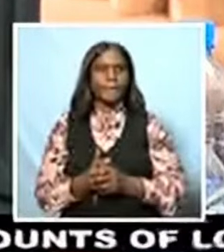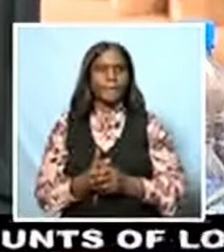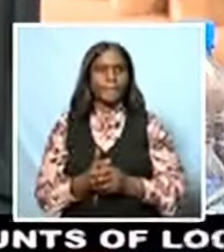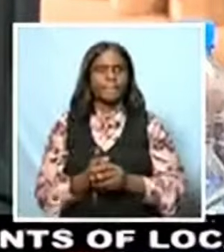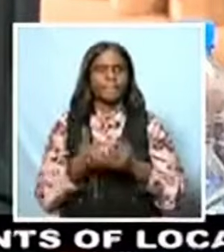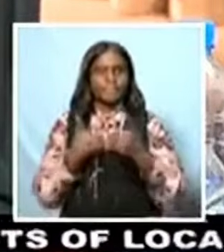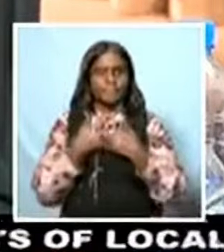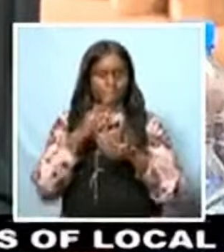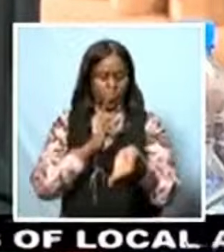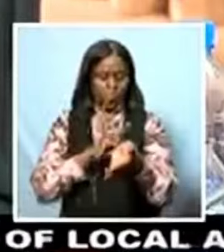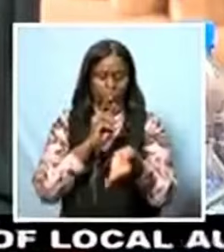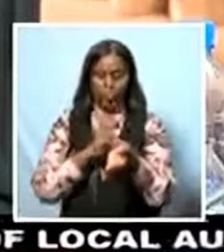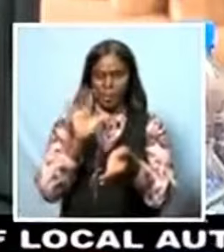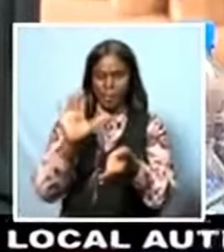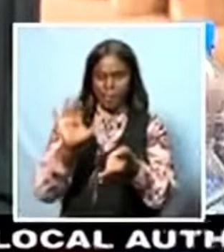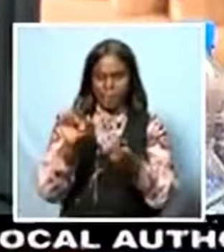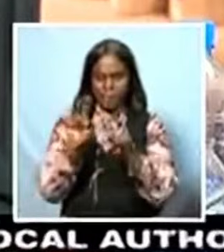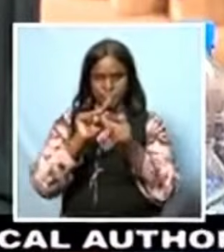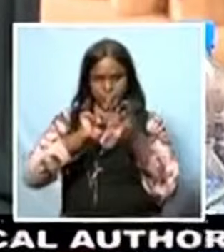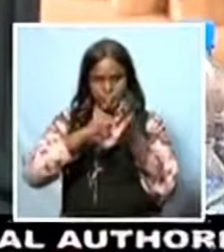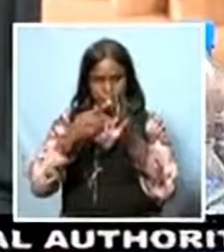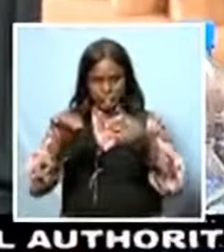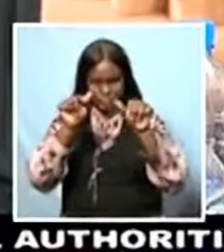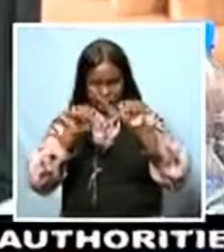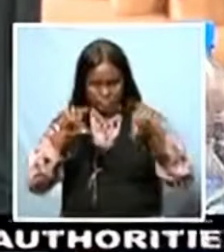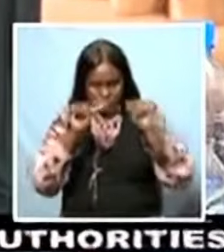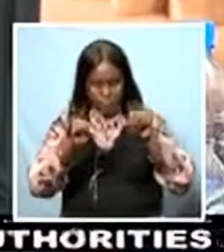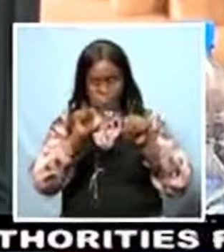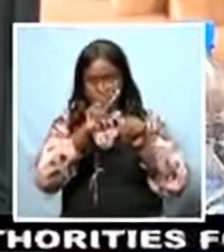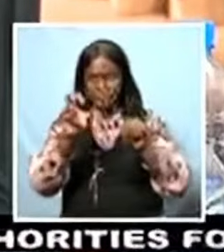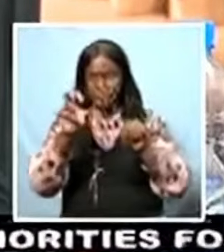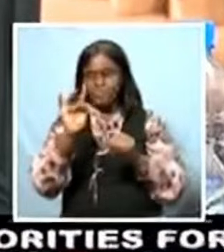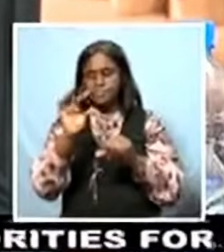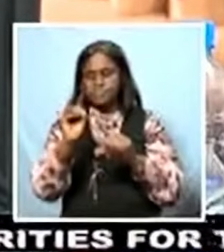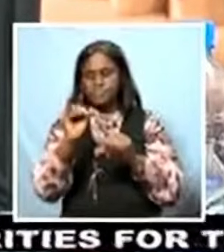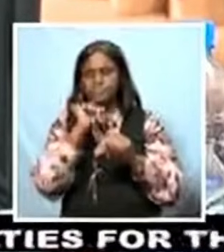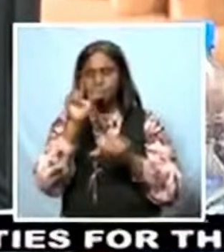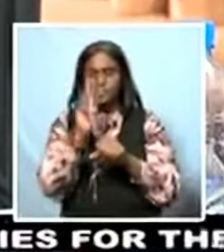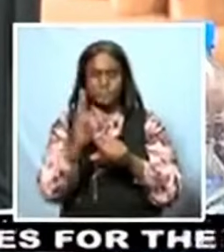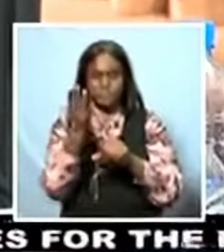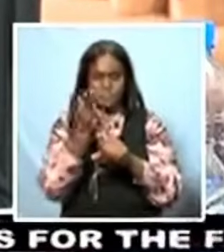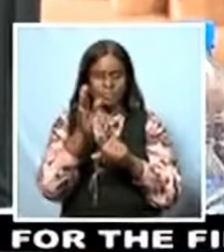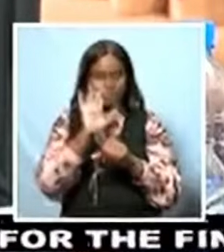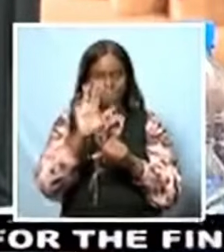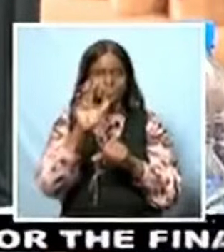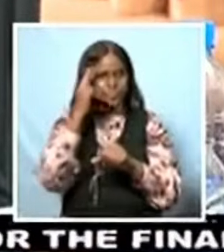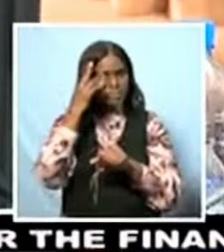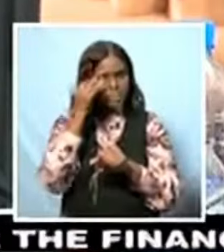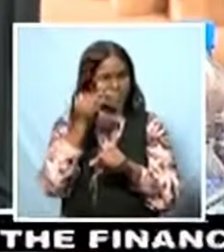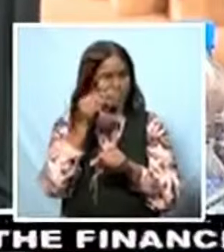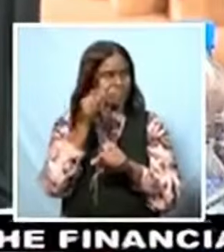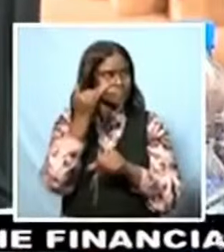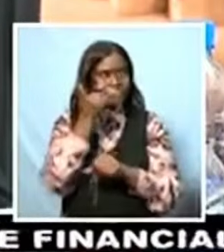have the doctor here. At the point of the audit, 380 was not spent. What could have been the reason?